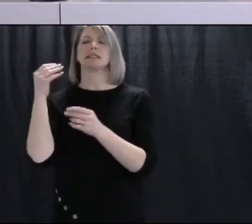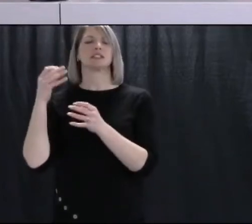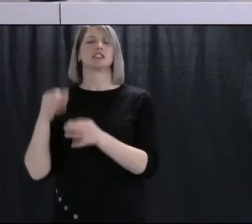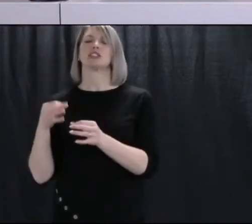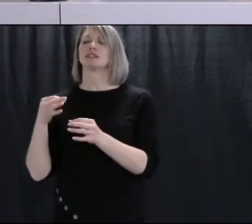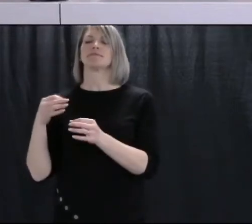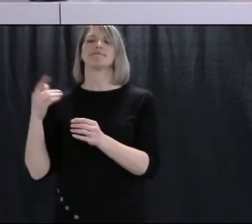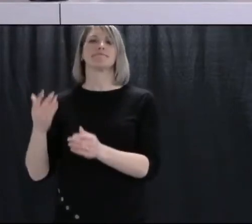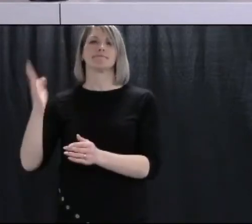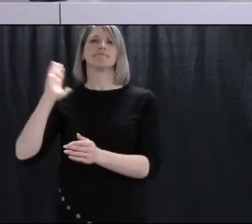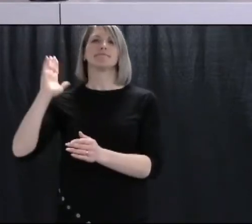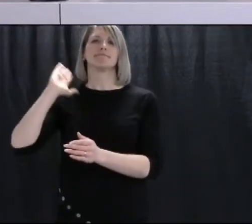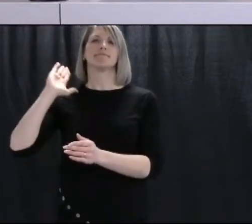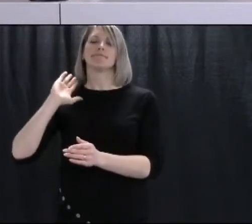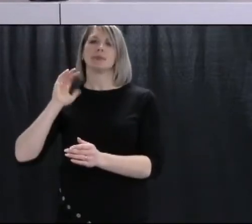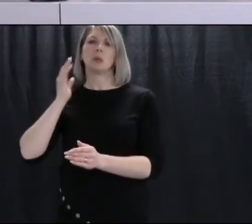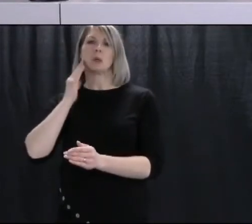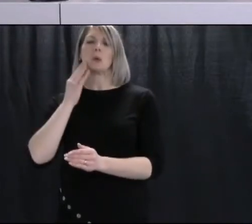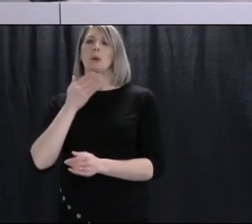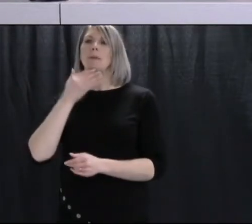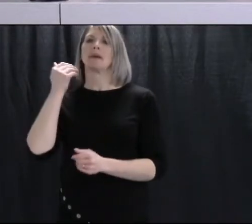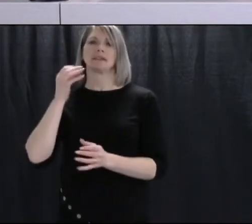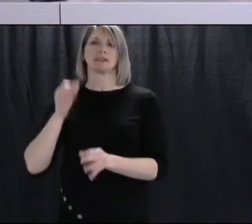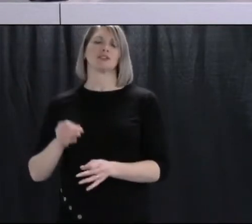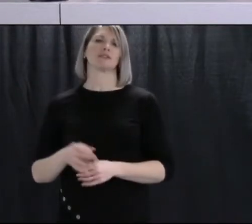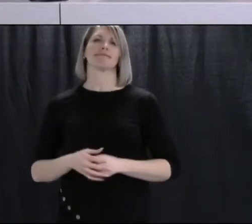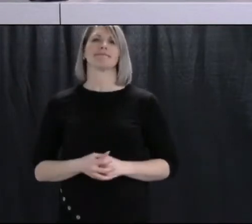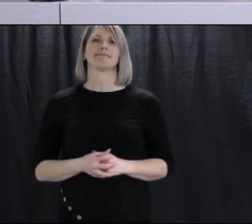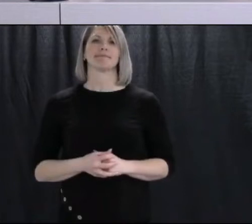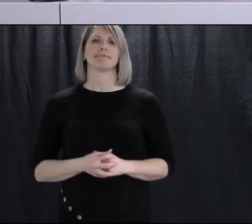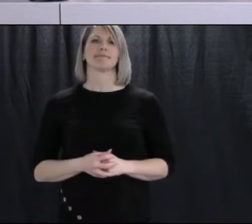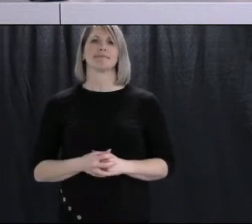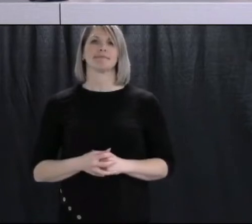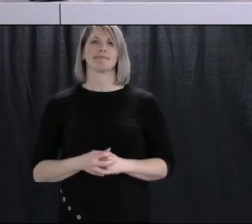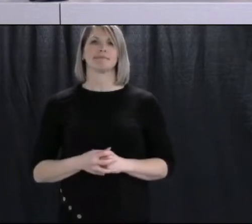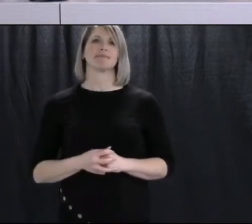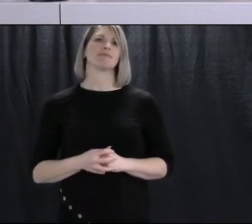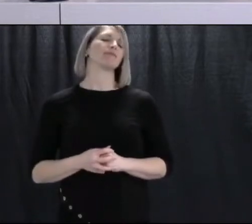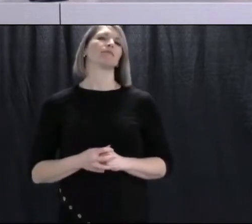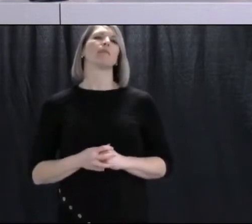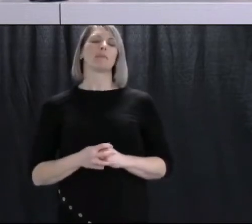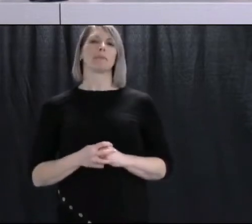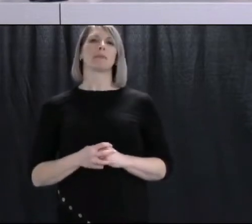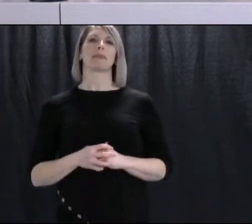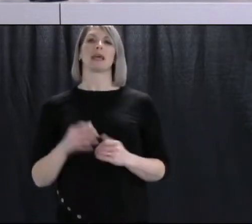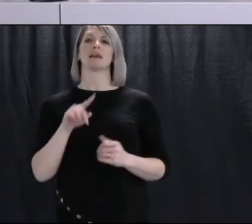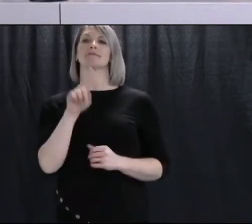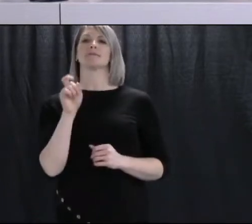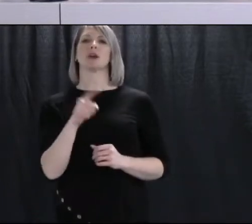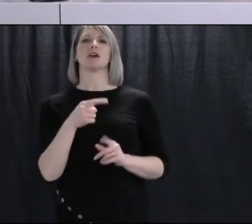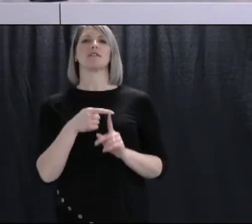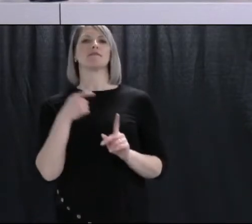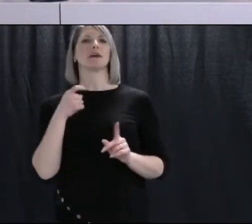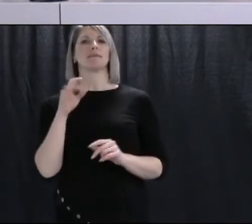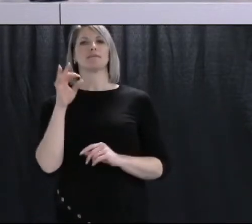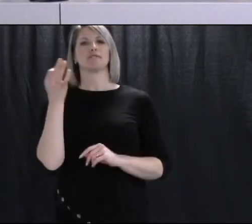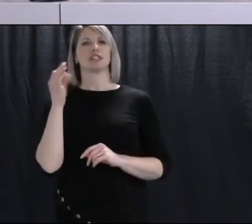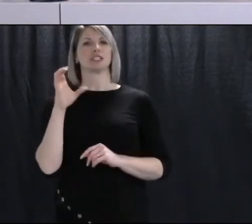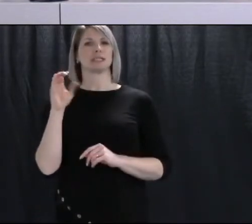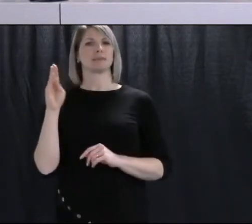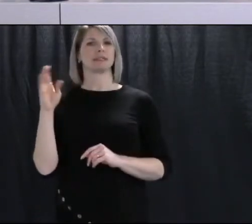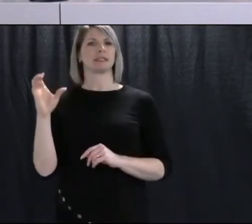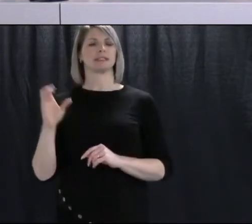Thank you. Thank you. The next question is from Marie-Isabelle Rochon from Radio-Canada. Please go ahead.